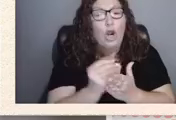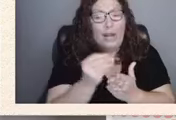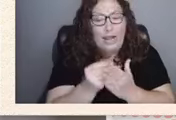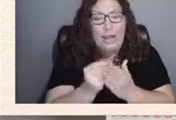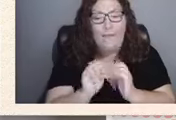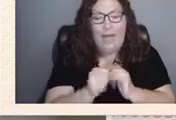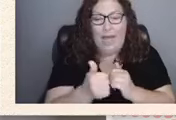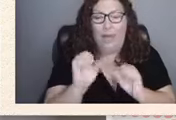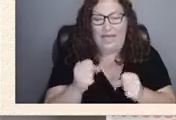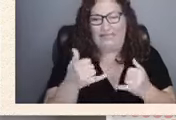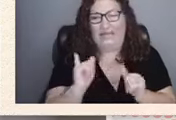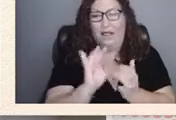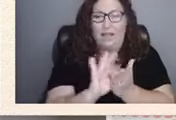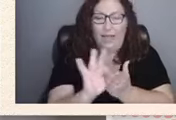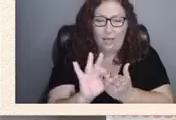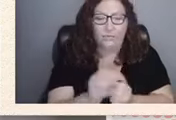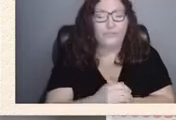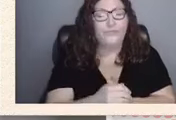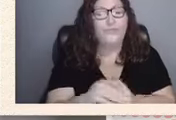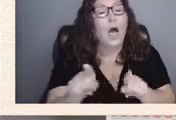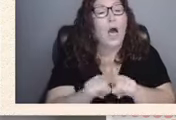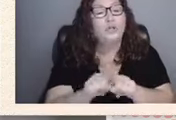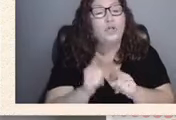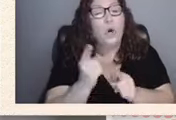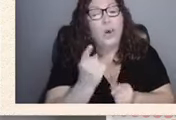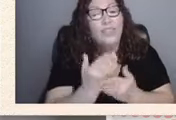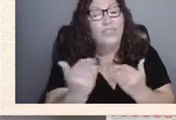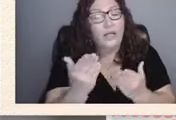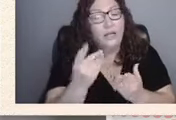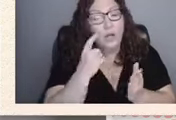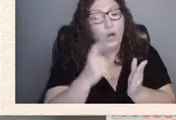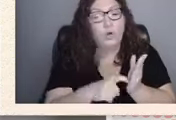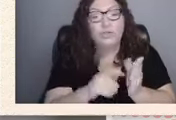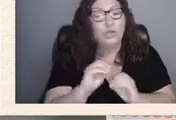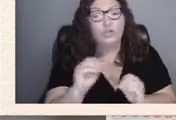still count. Also, one thing to note is there is no federal